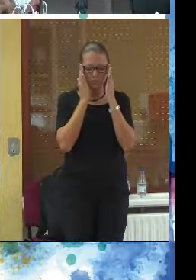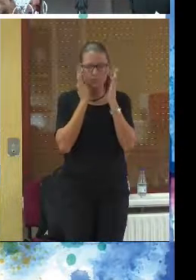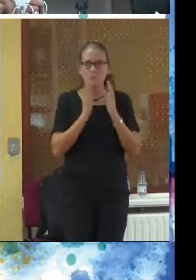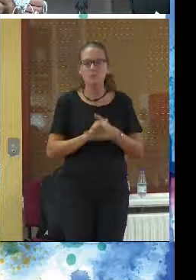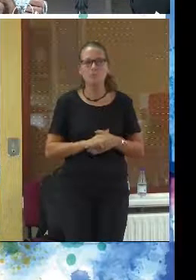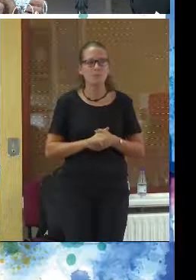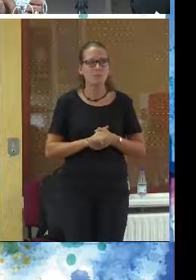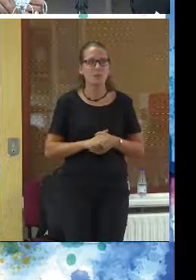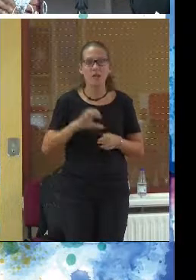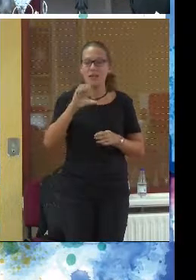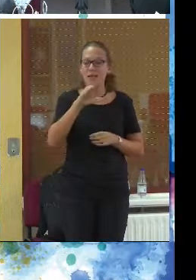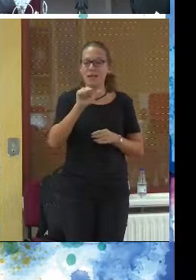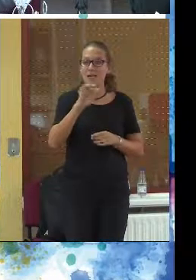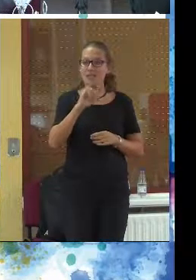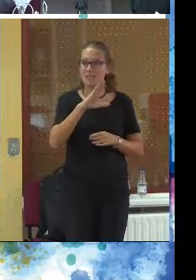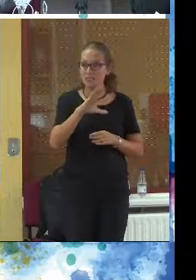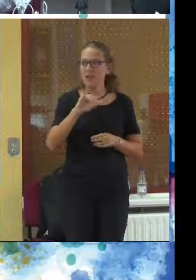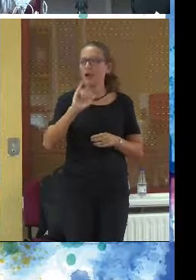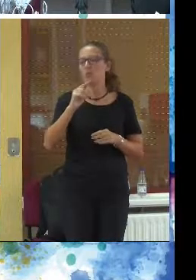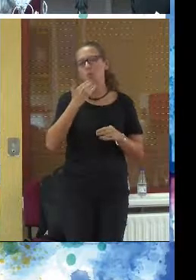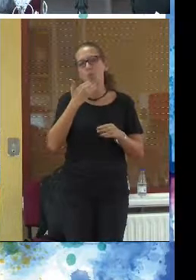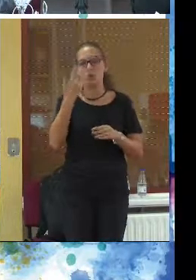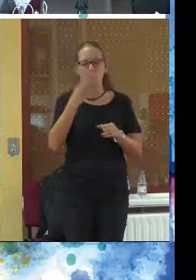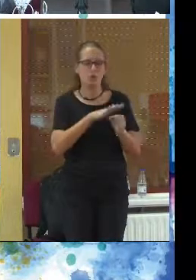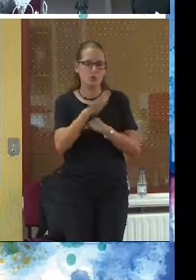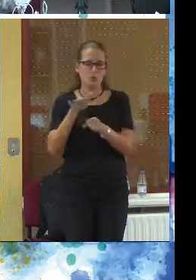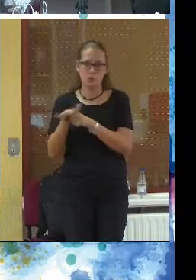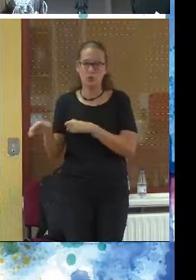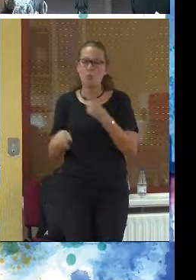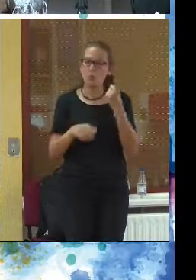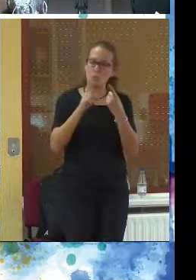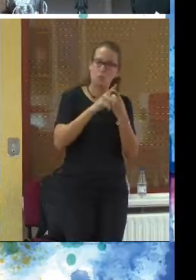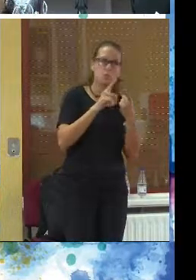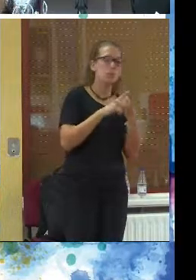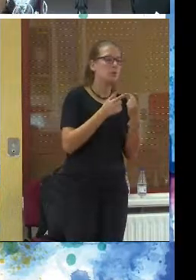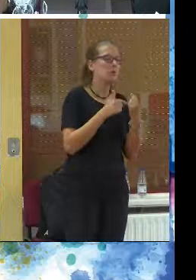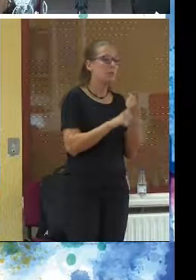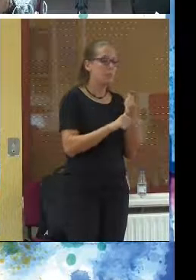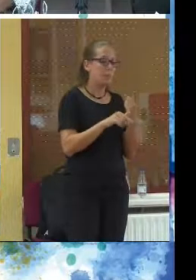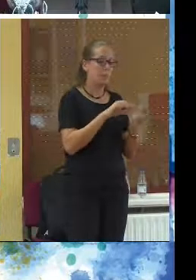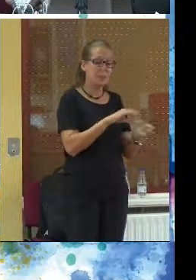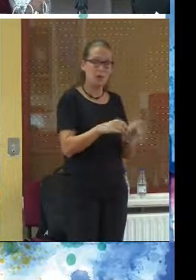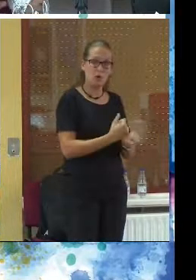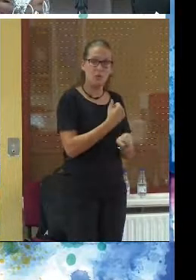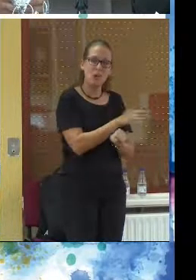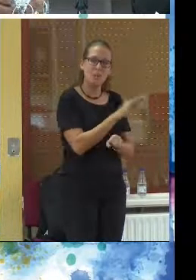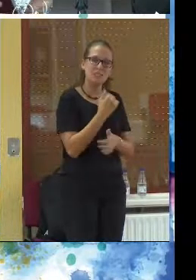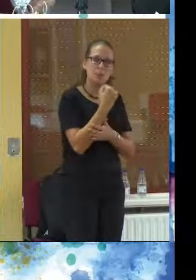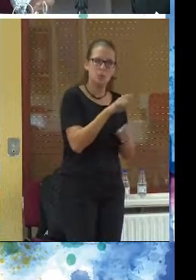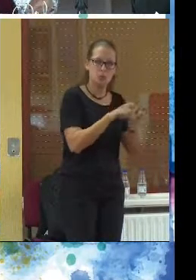ECATIC, as you will see, has 2 different working environments. On the one hand, the environment for